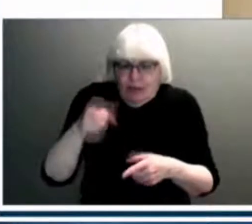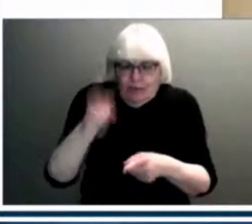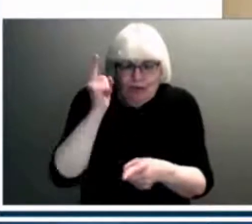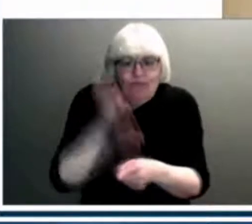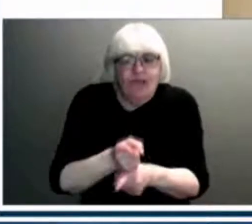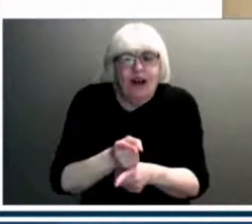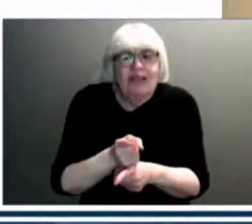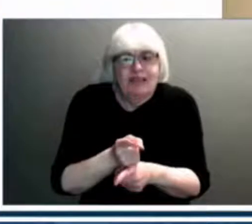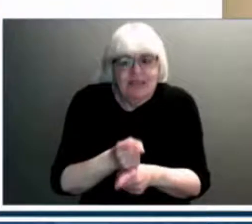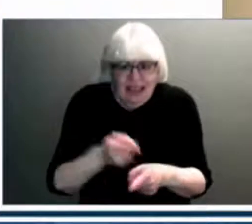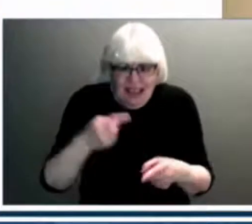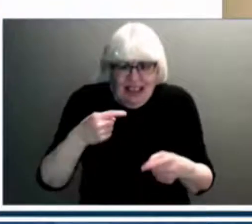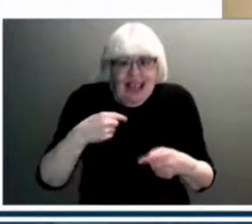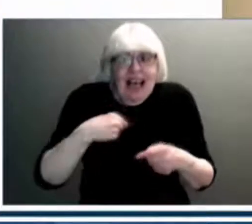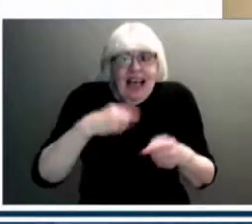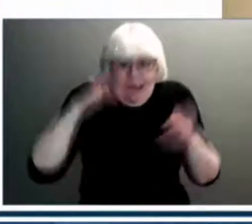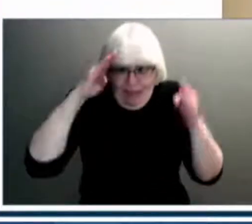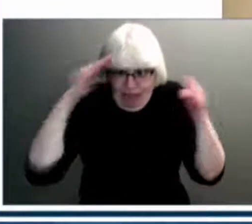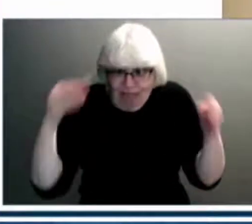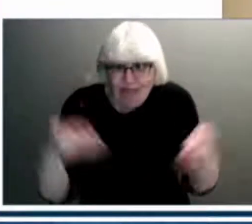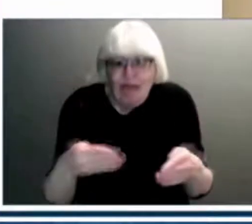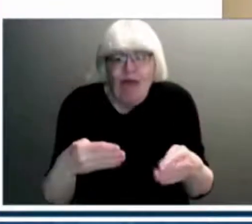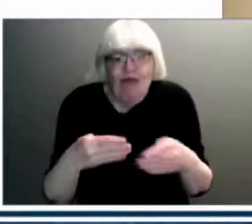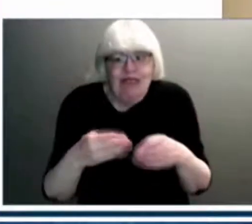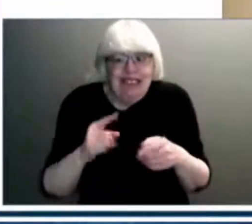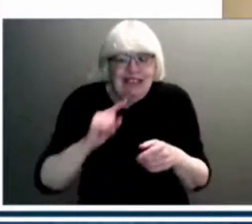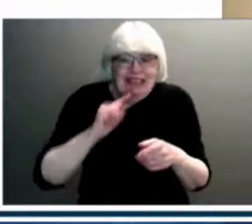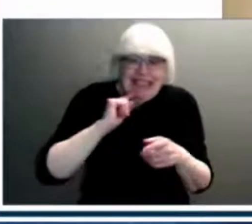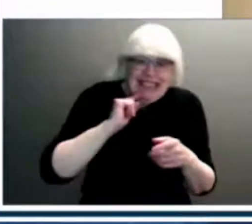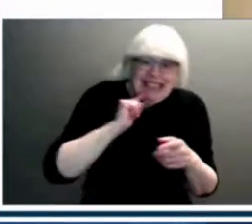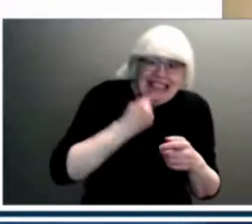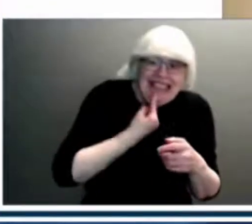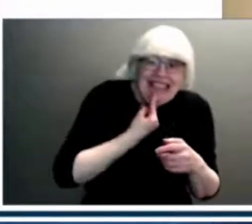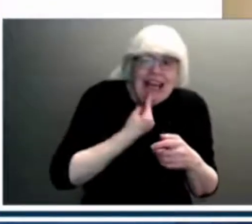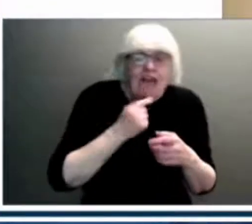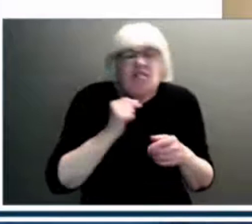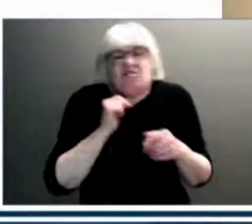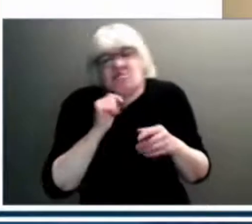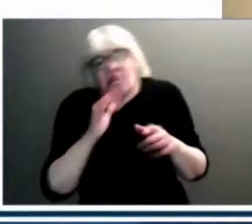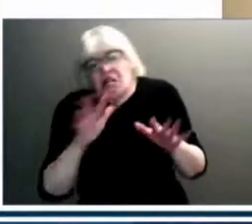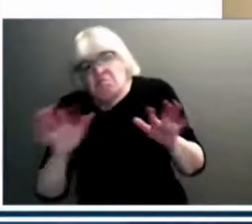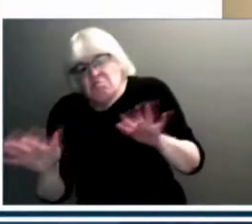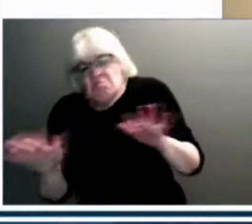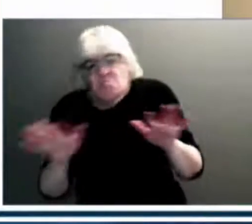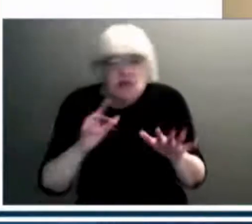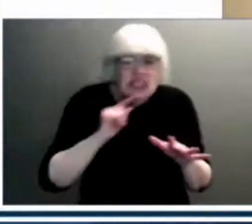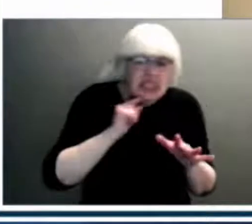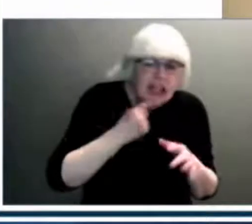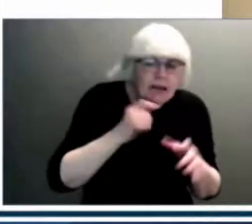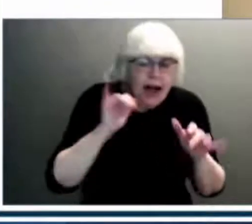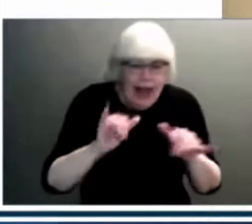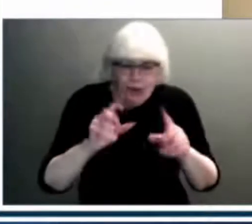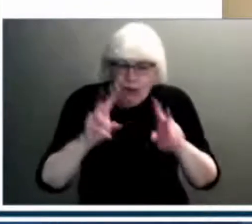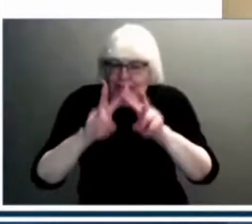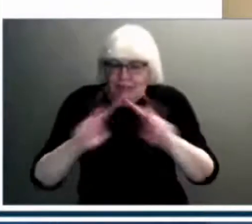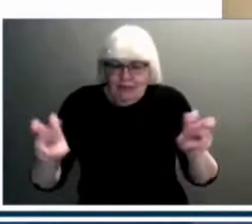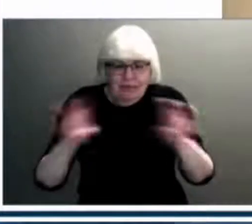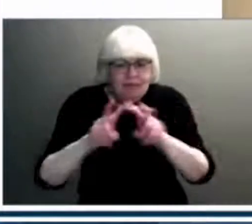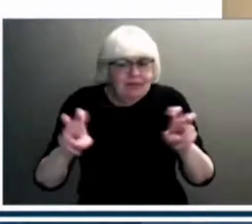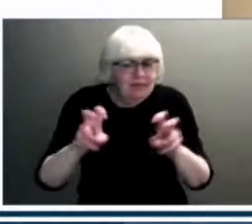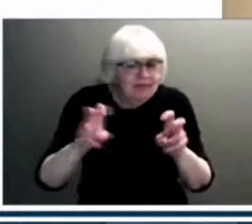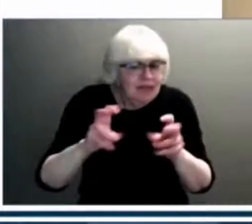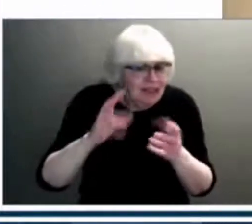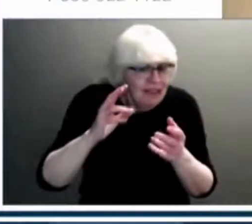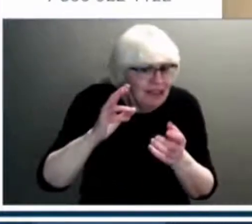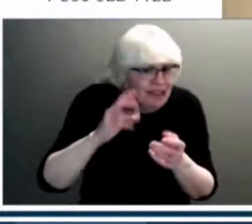around minimizing the numbers of people with severe disease and focusing resources to protect